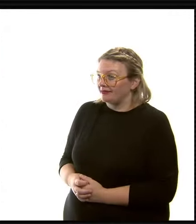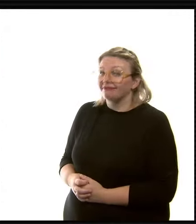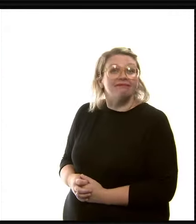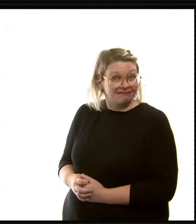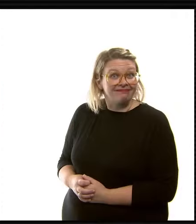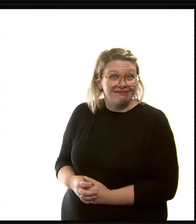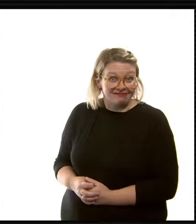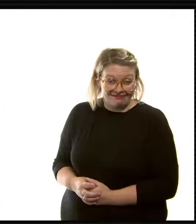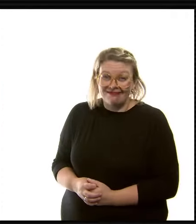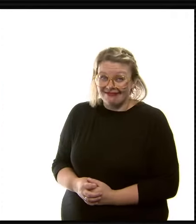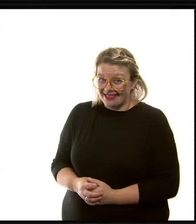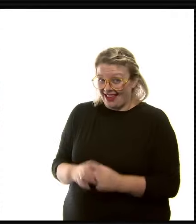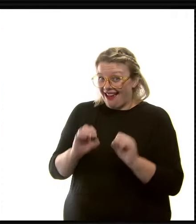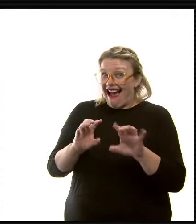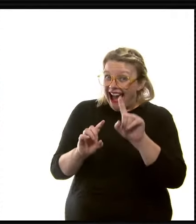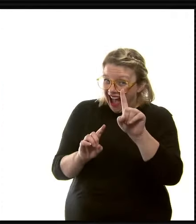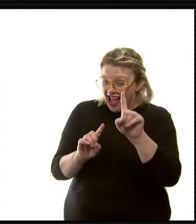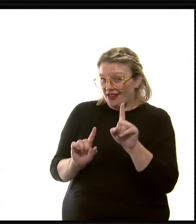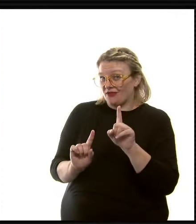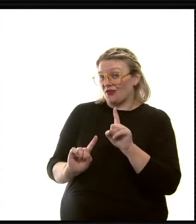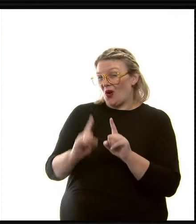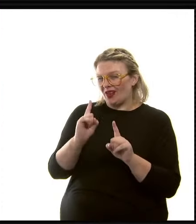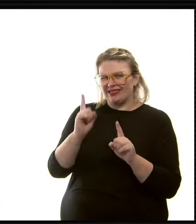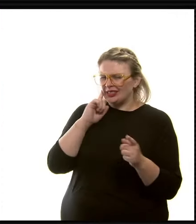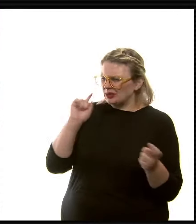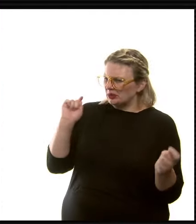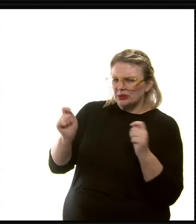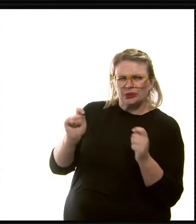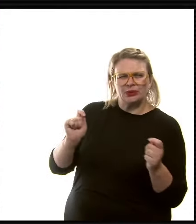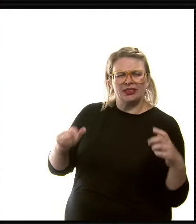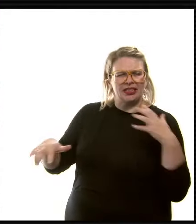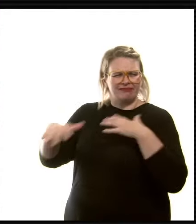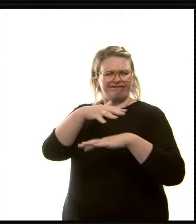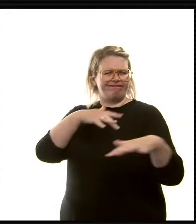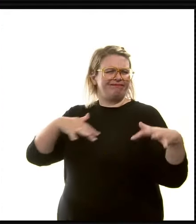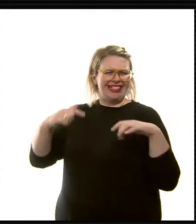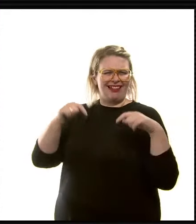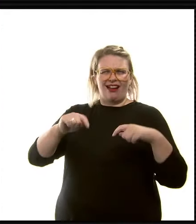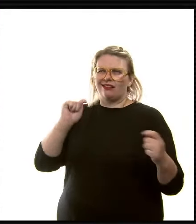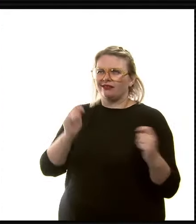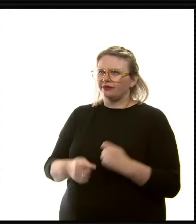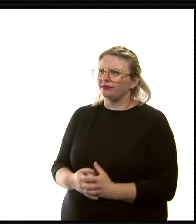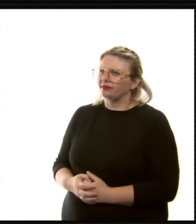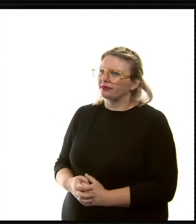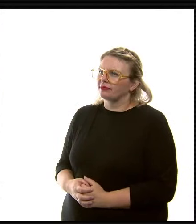But before we do, I think we need a little bit more of the Pandoran atmosphere here.